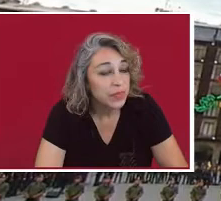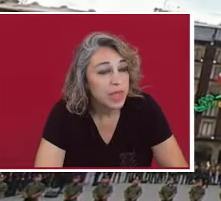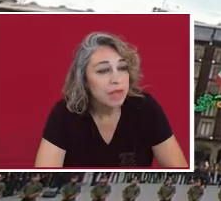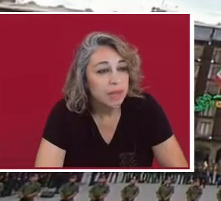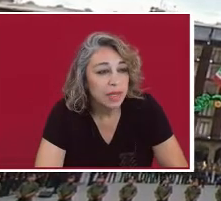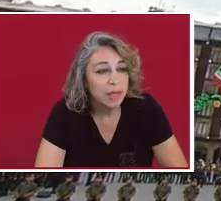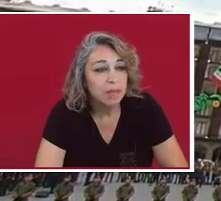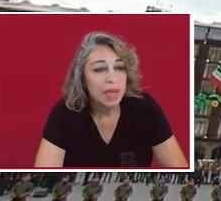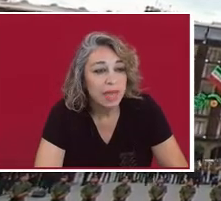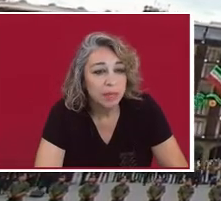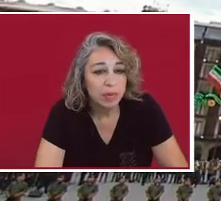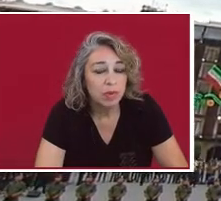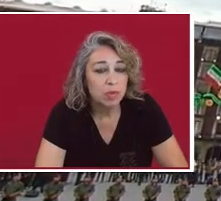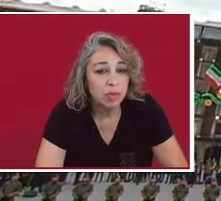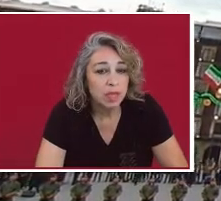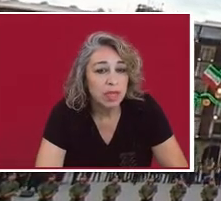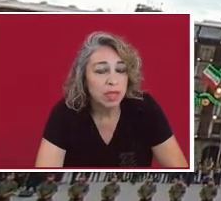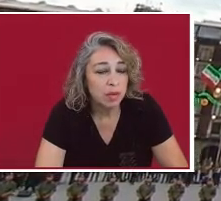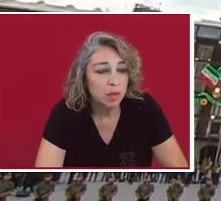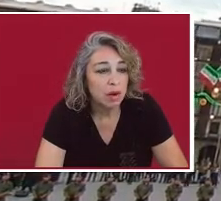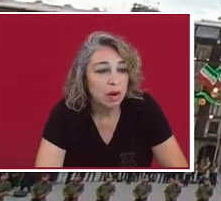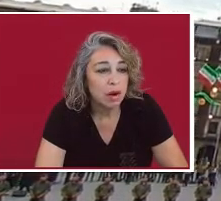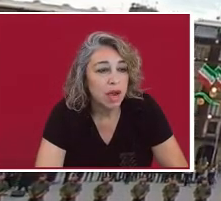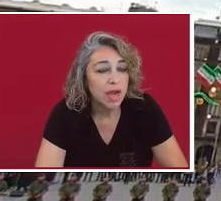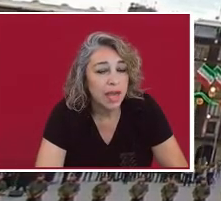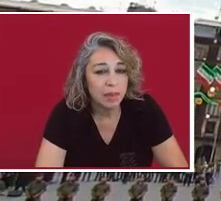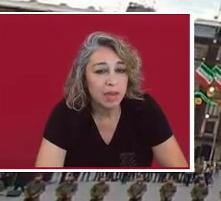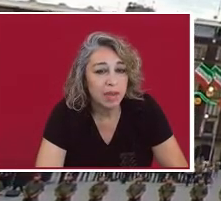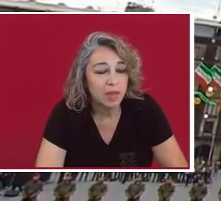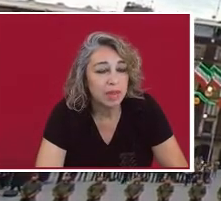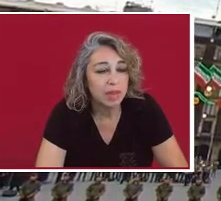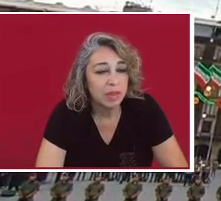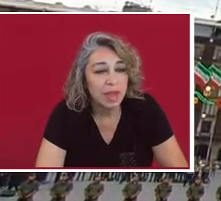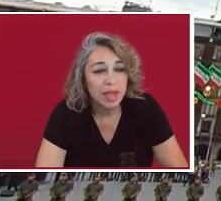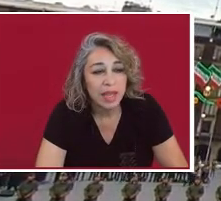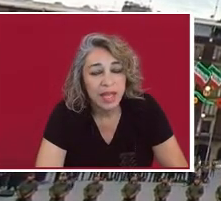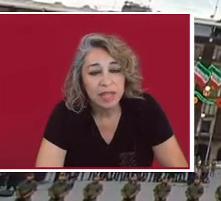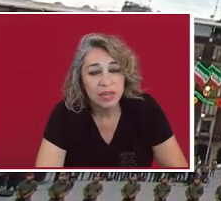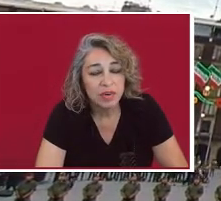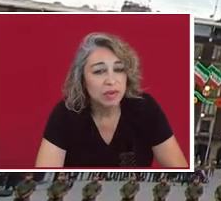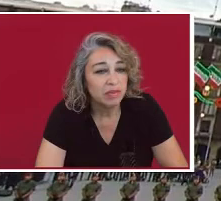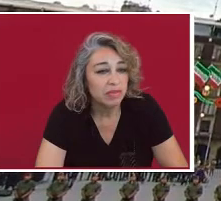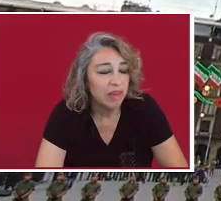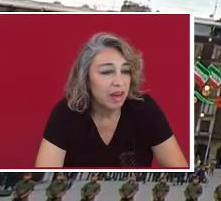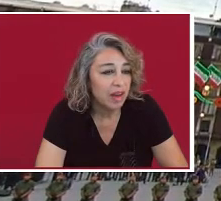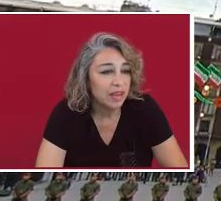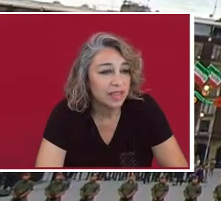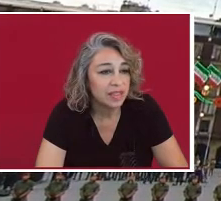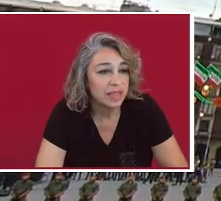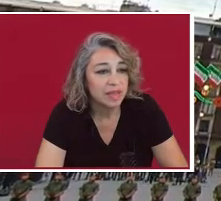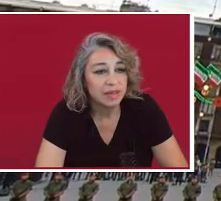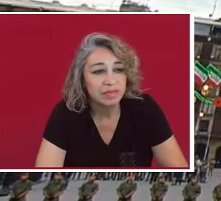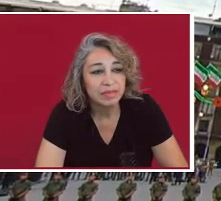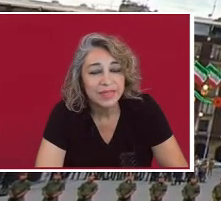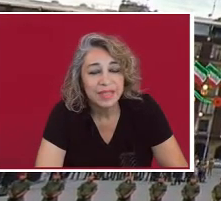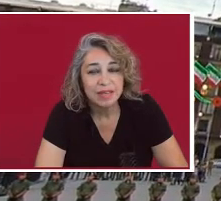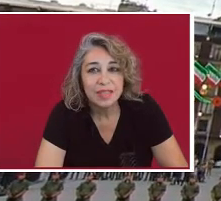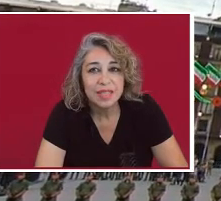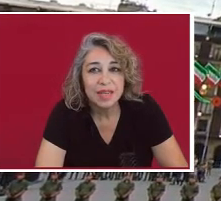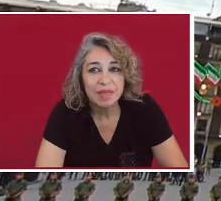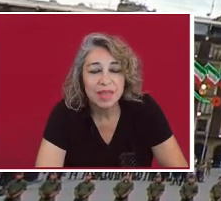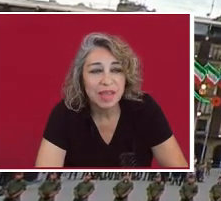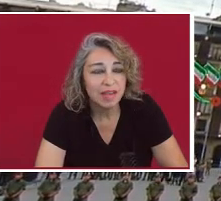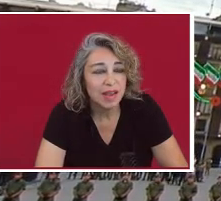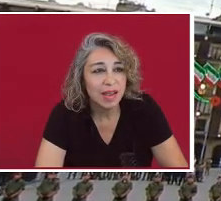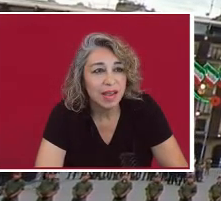image. But the people really were unhappy with Calderon, Fox, what's